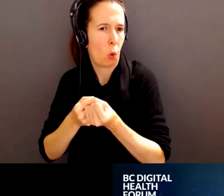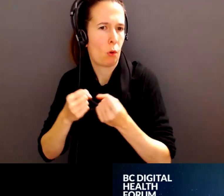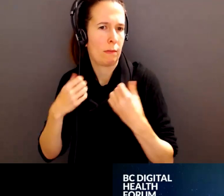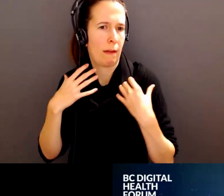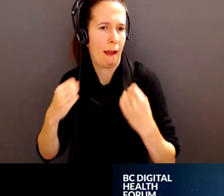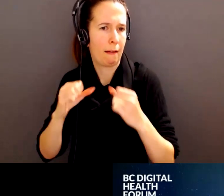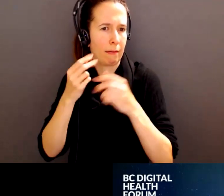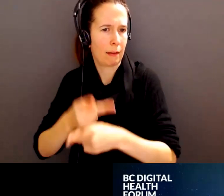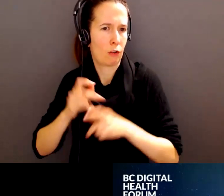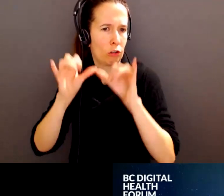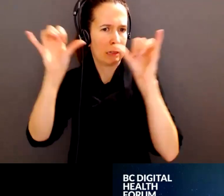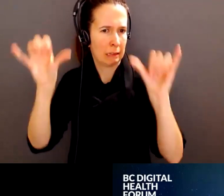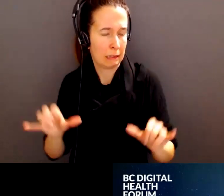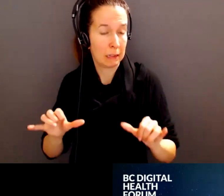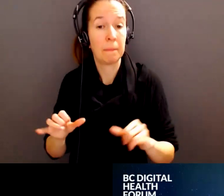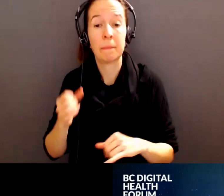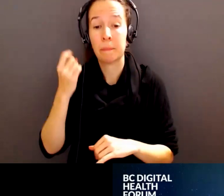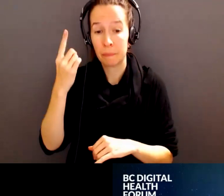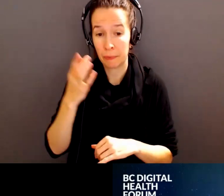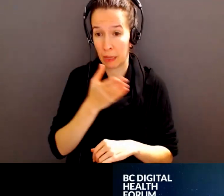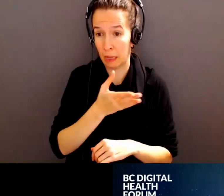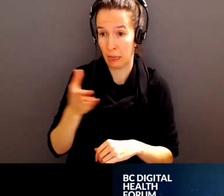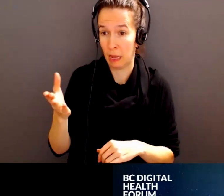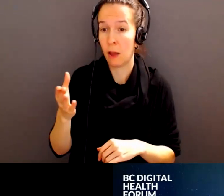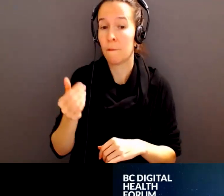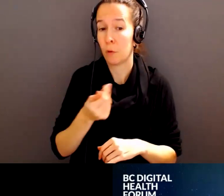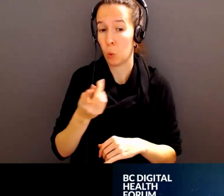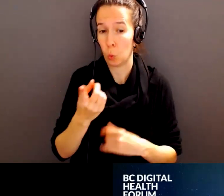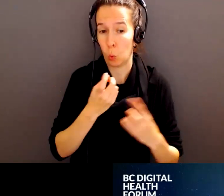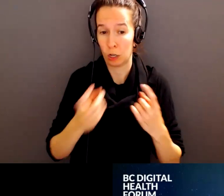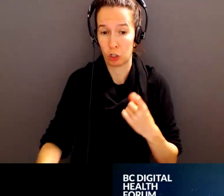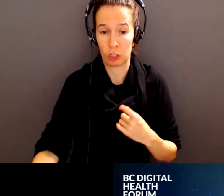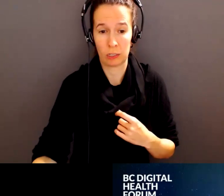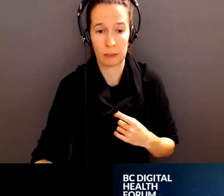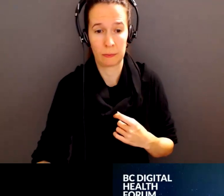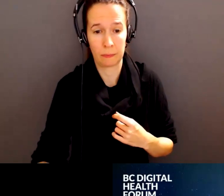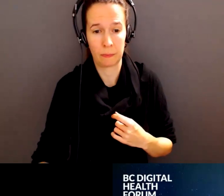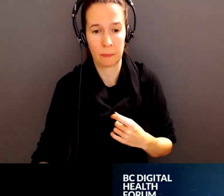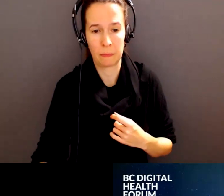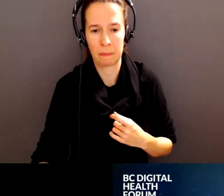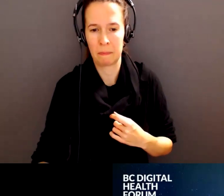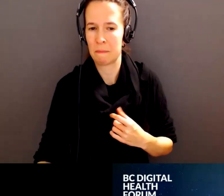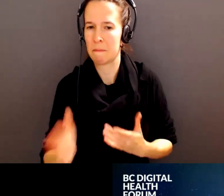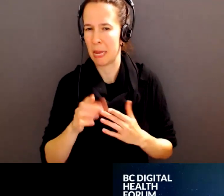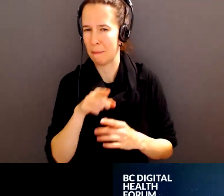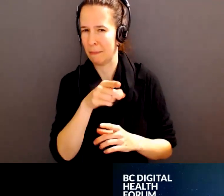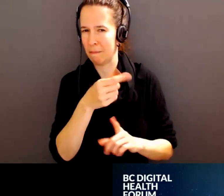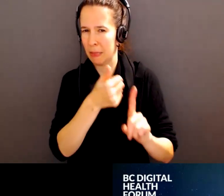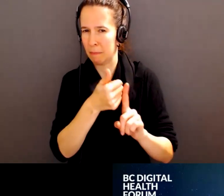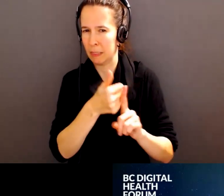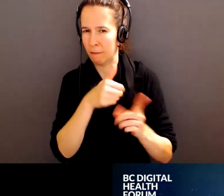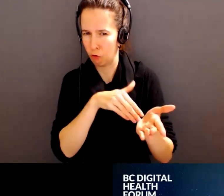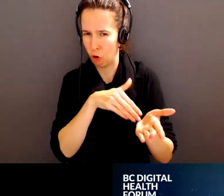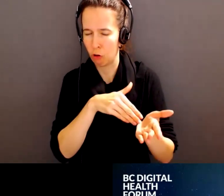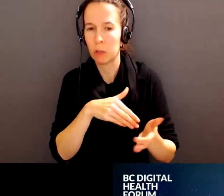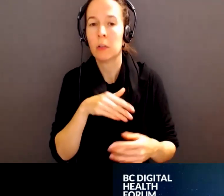questions, and I think we've got time for a couple. So the first one is maybe a provider out there or healthcare professional wondering